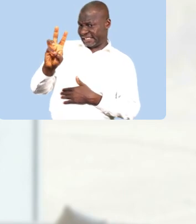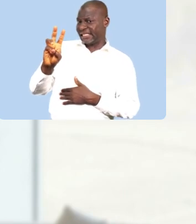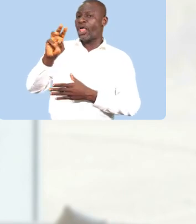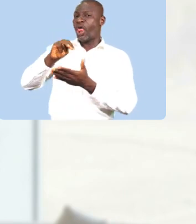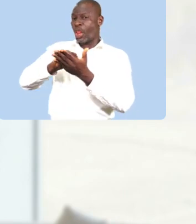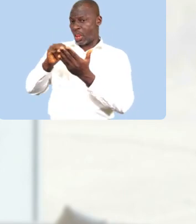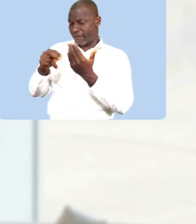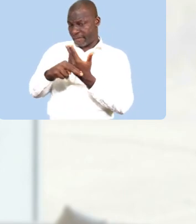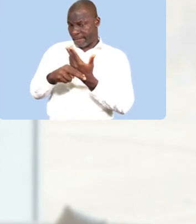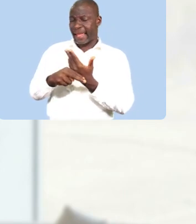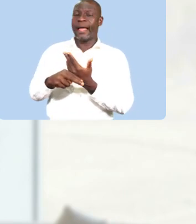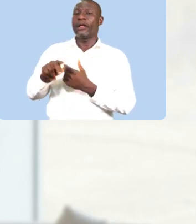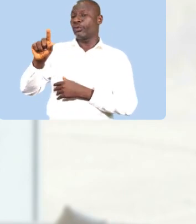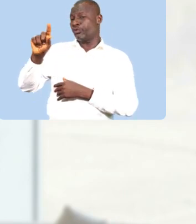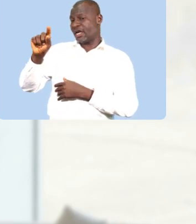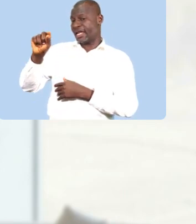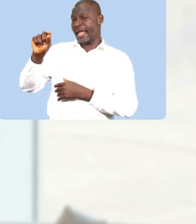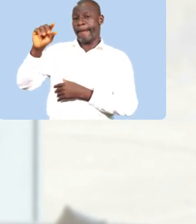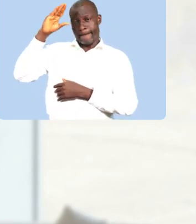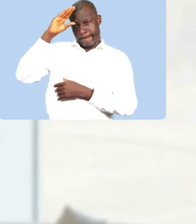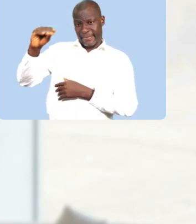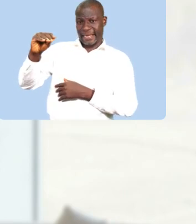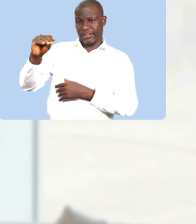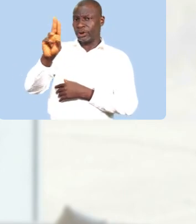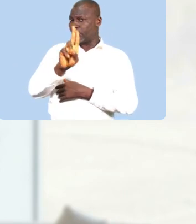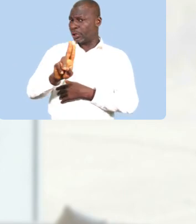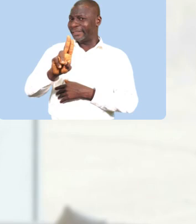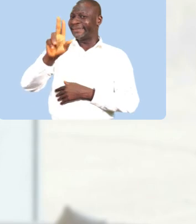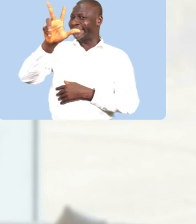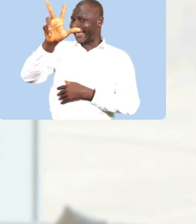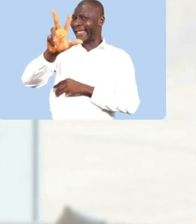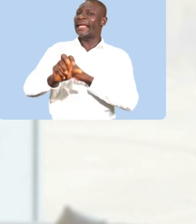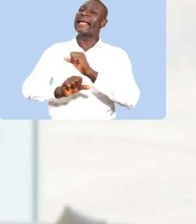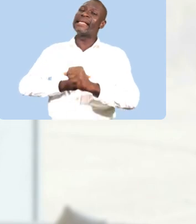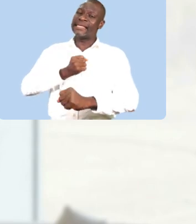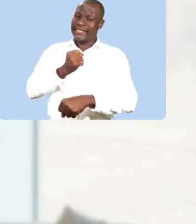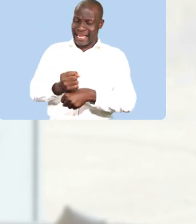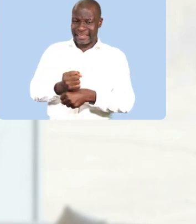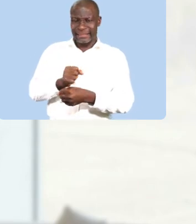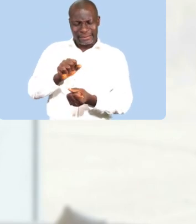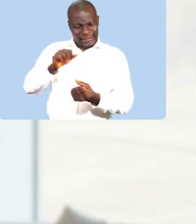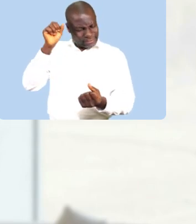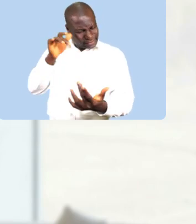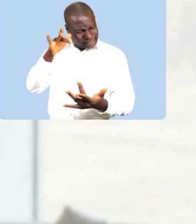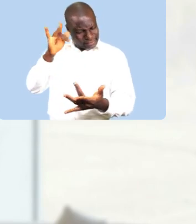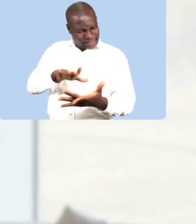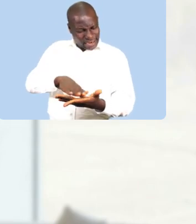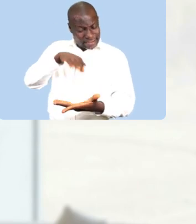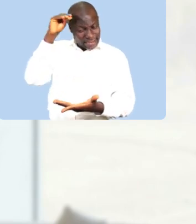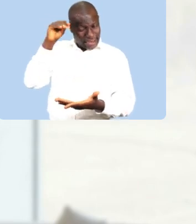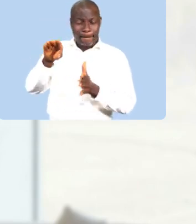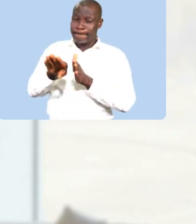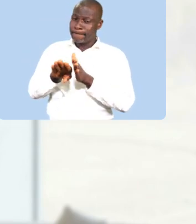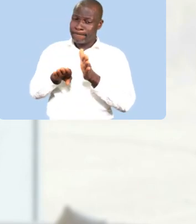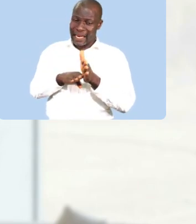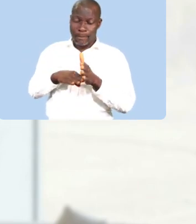adue no 20 men a omodi enfie miensa abesua Bible ne atete omo ewo Bible mu no